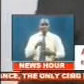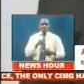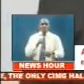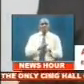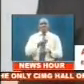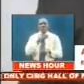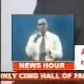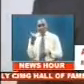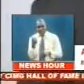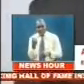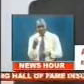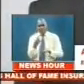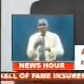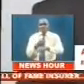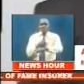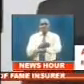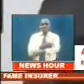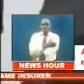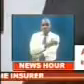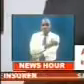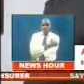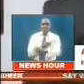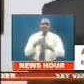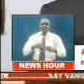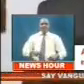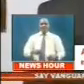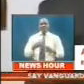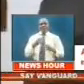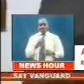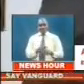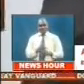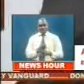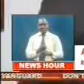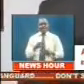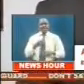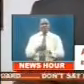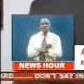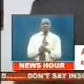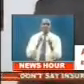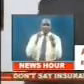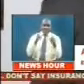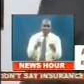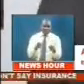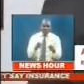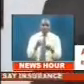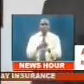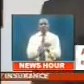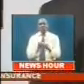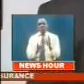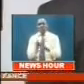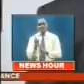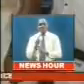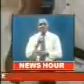better to improve the healthcare, to improve the education, to improve the development of